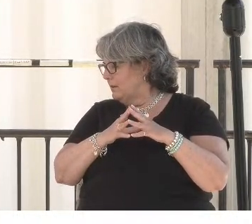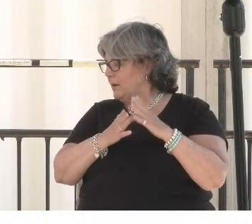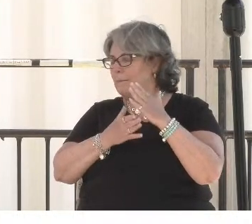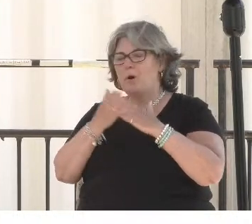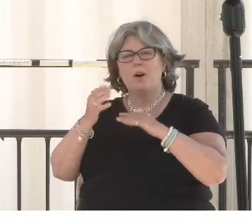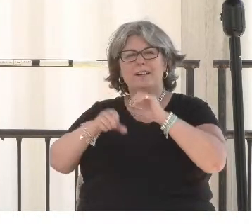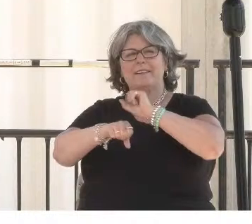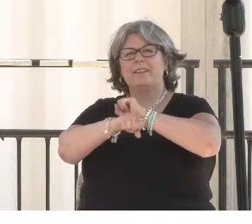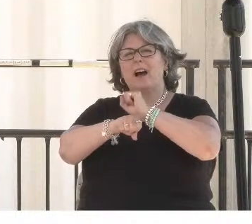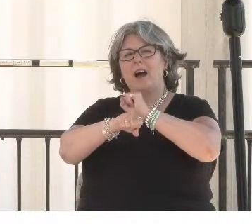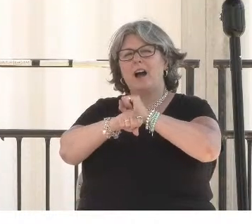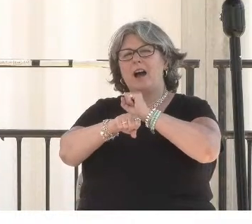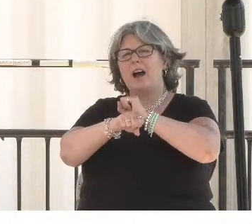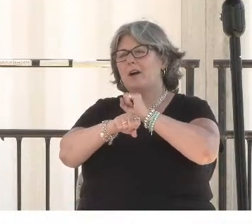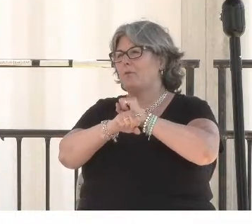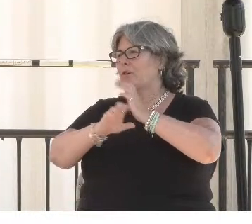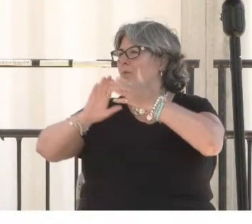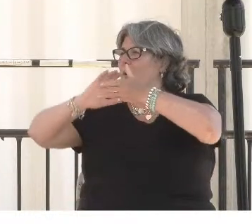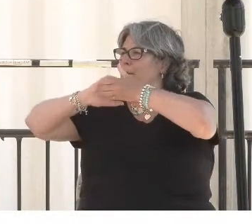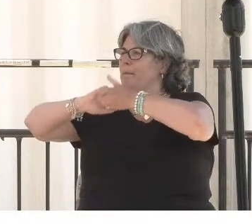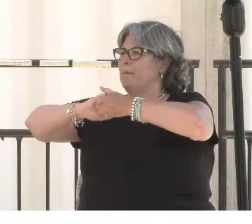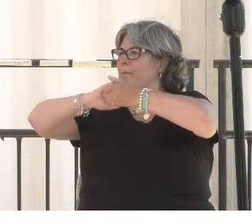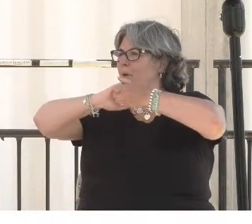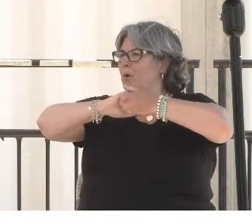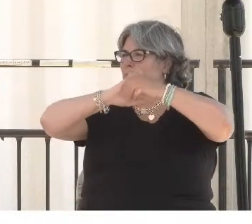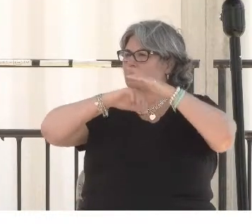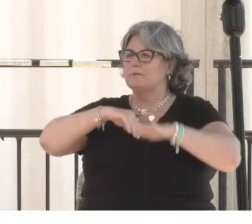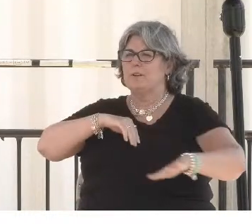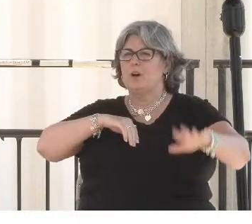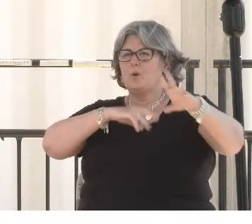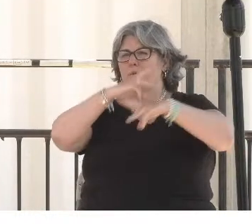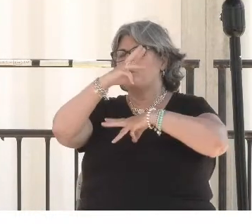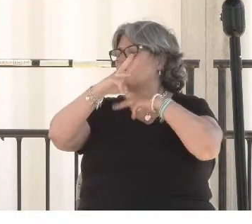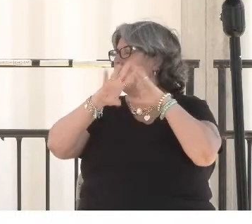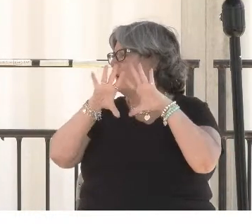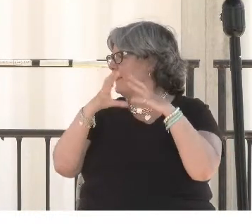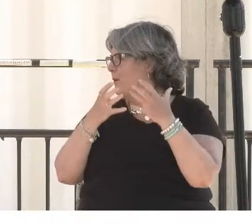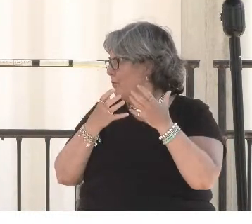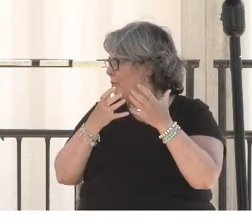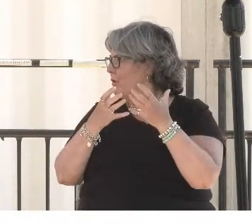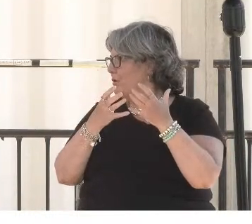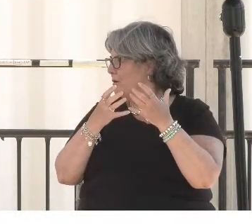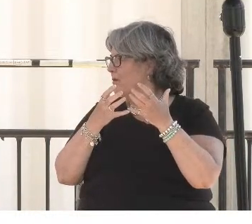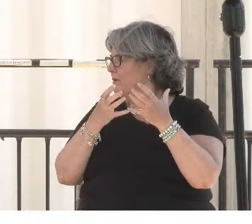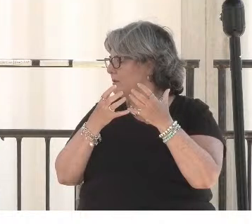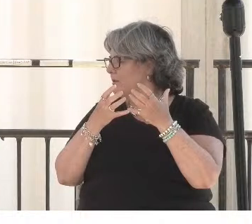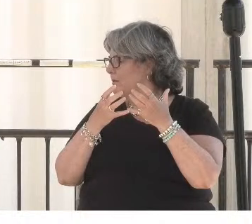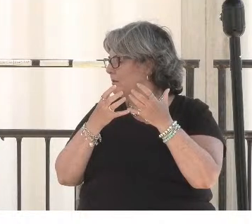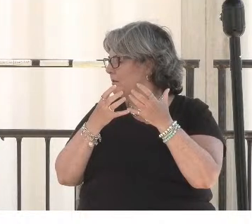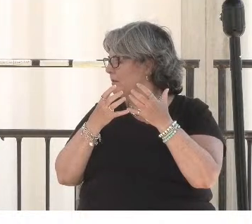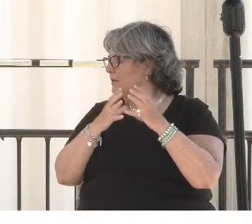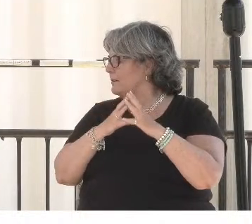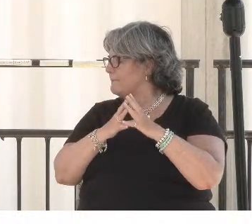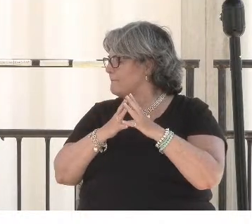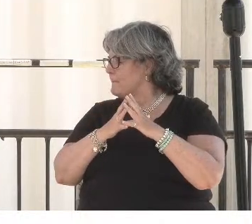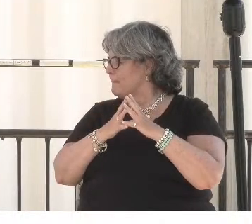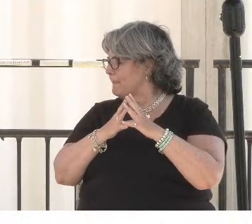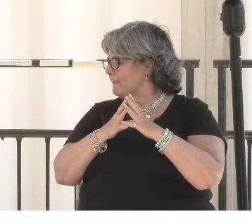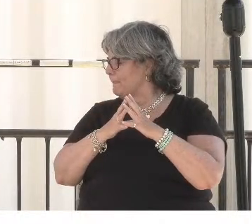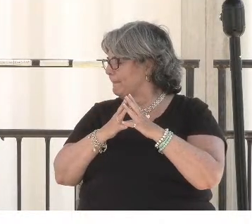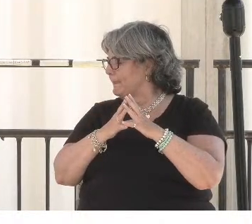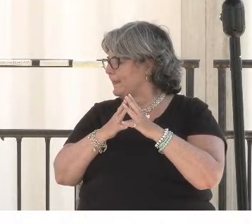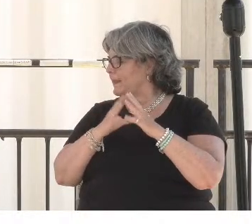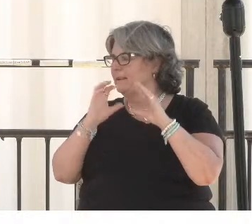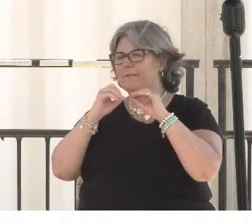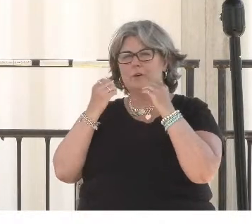work we do is we partner with organizations around the world, whether in the medical space, in the EFO health space, or